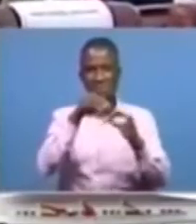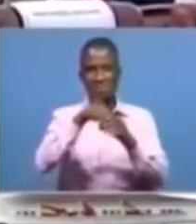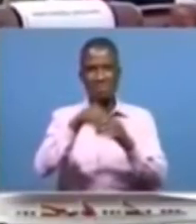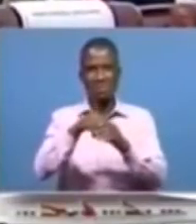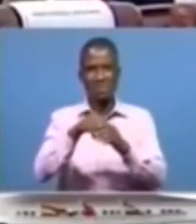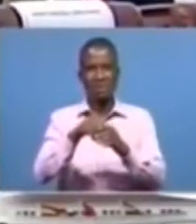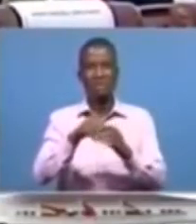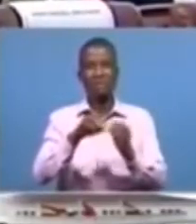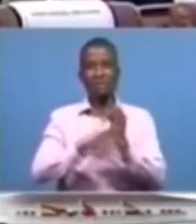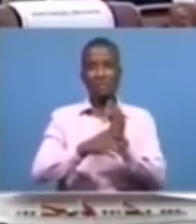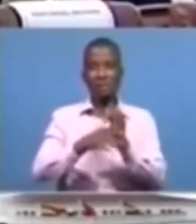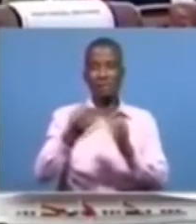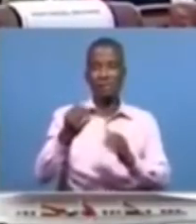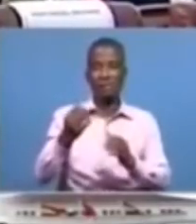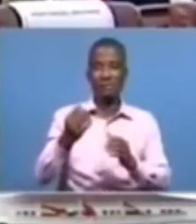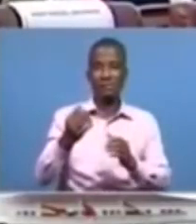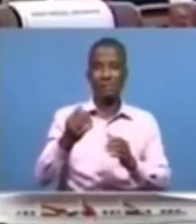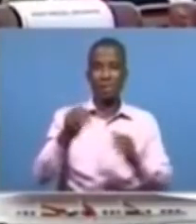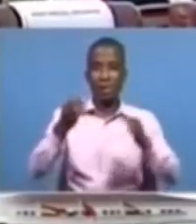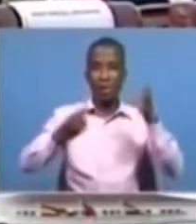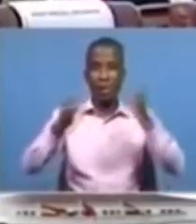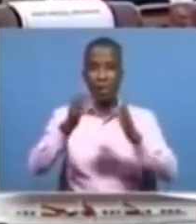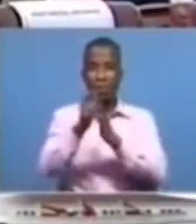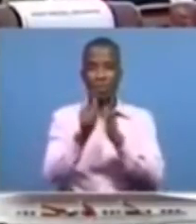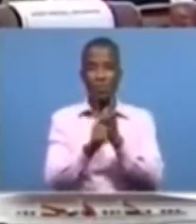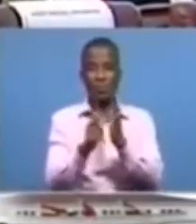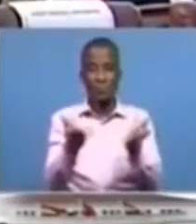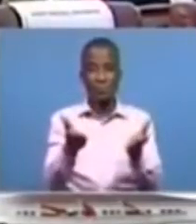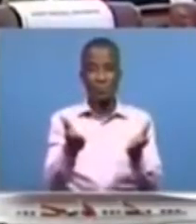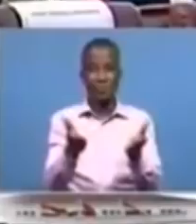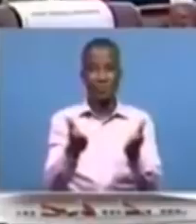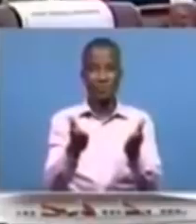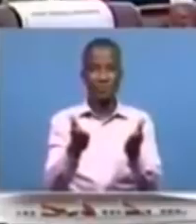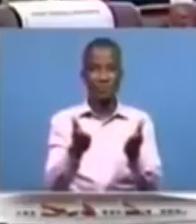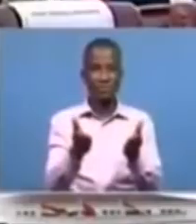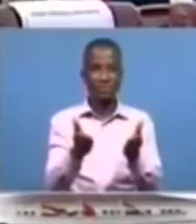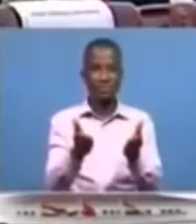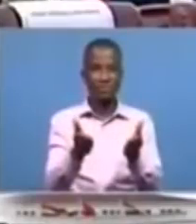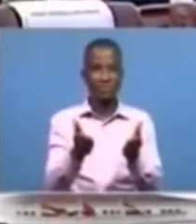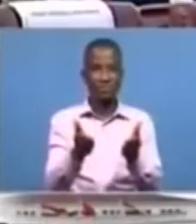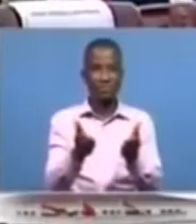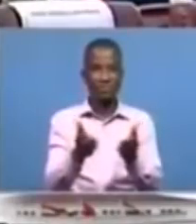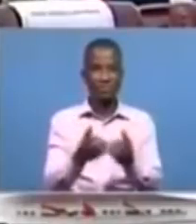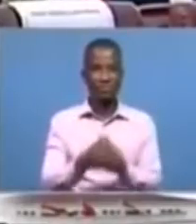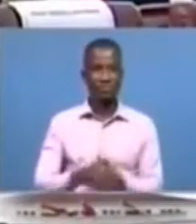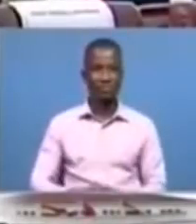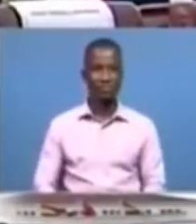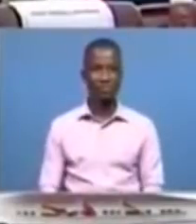of the Supreme Court rules.